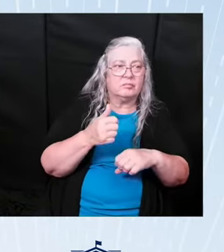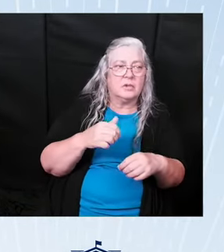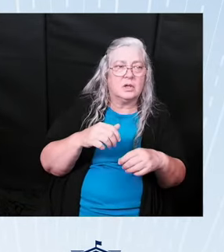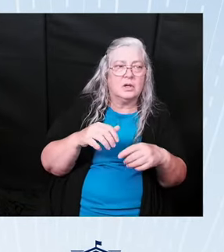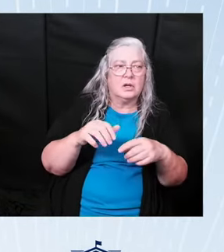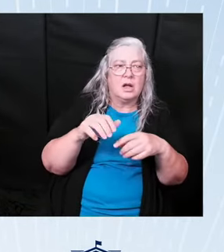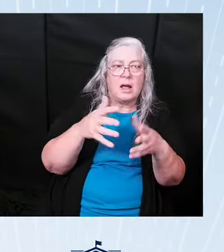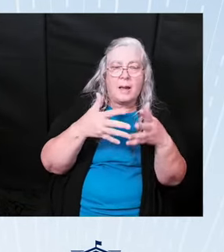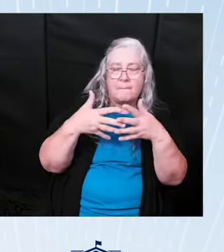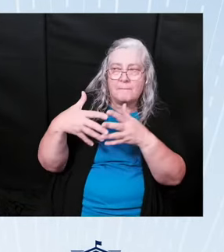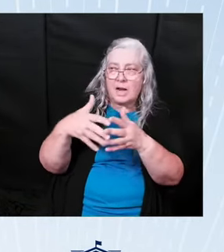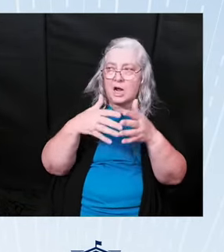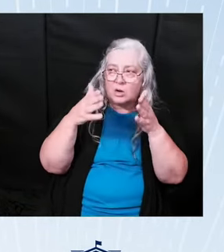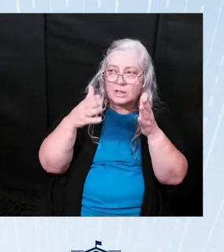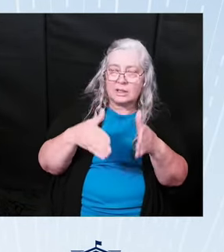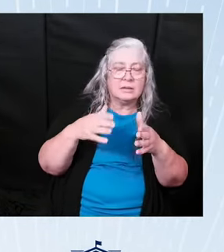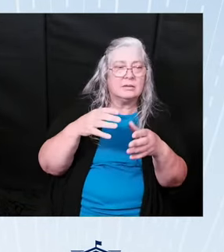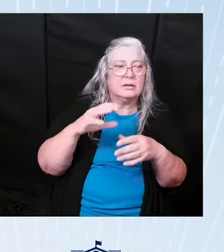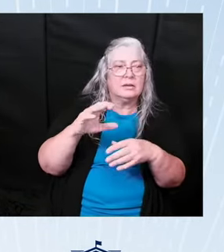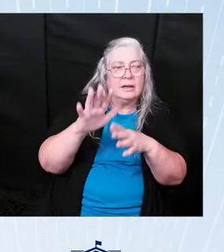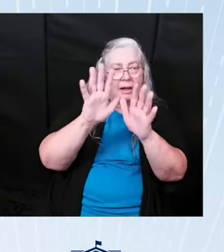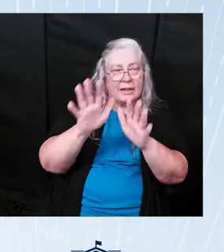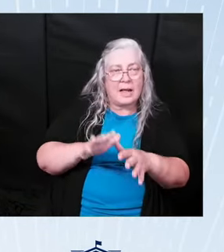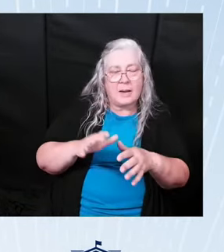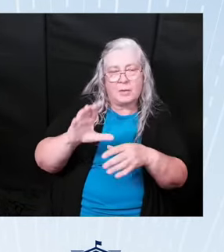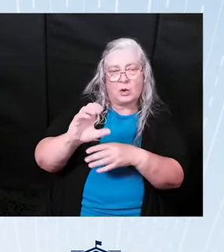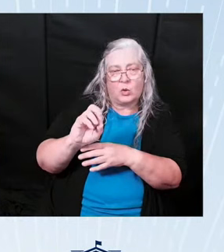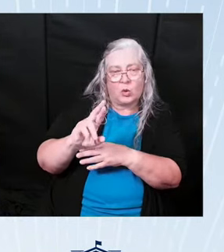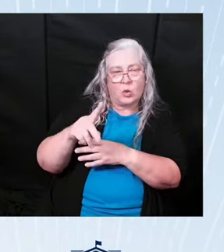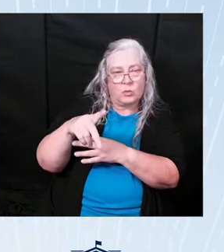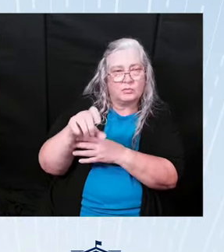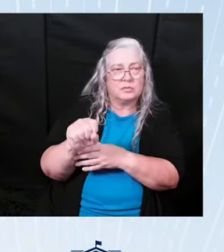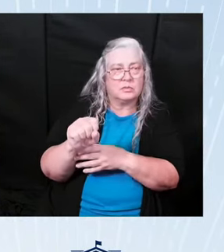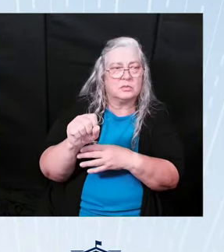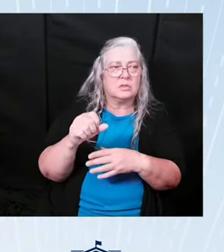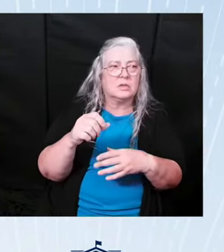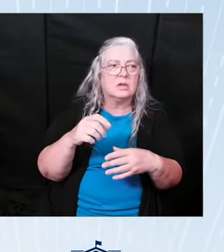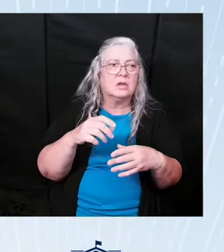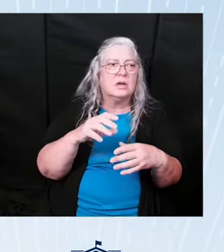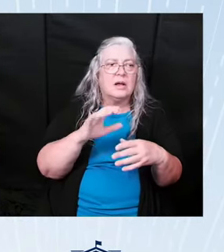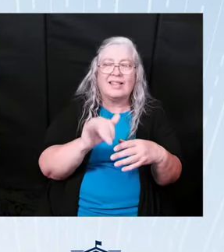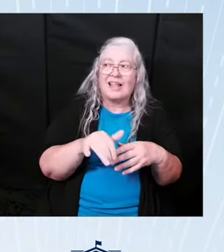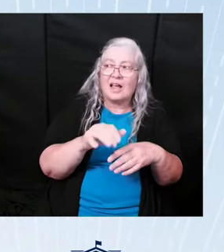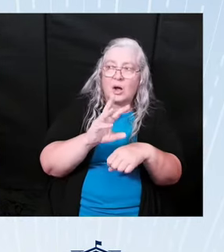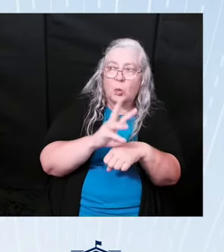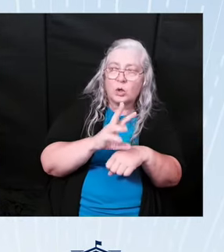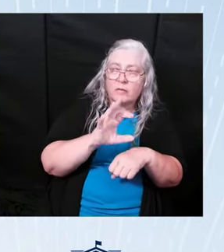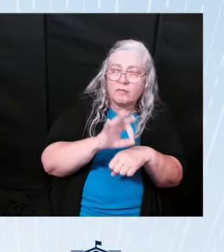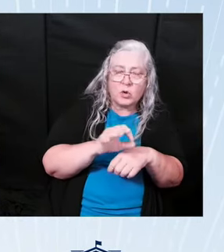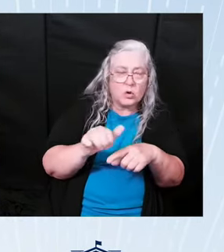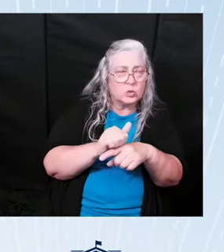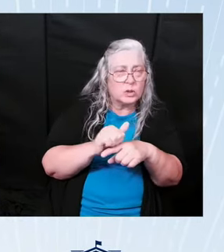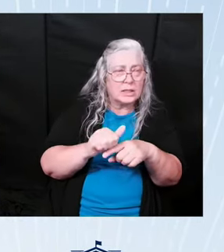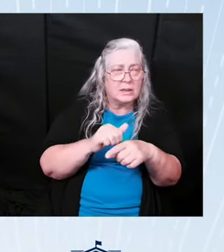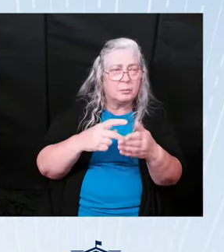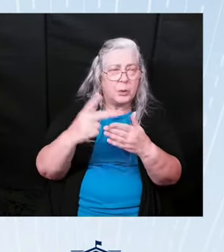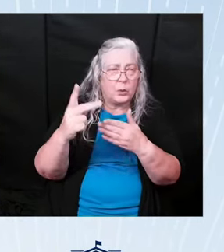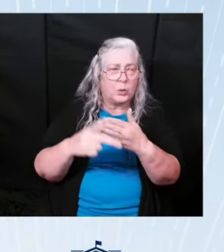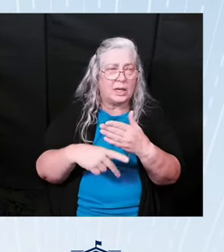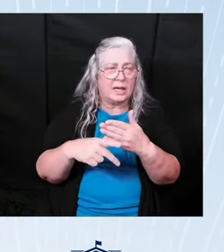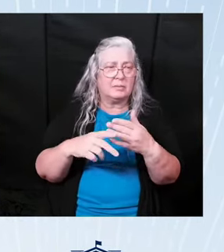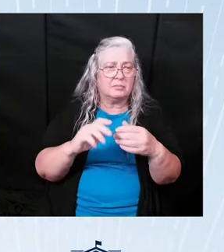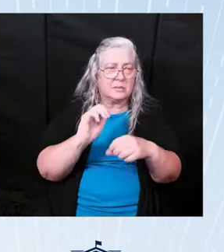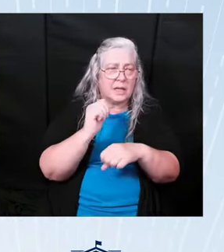was just saying about getting your foot in the door. And so we're very excited about that and what that might present. All right, I want to move on